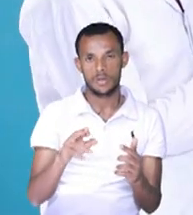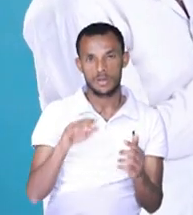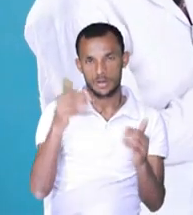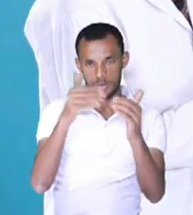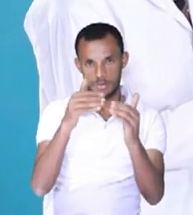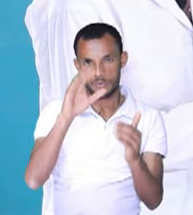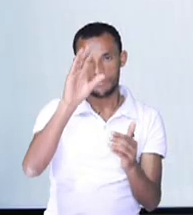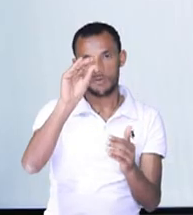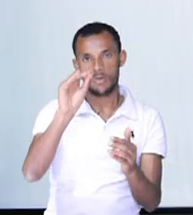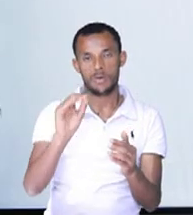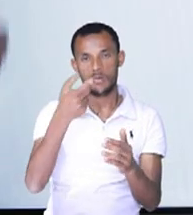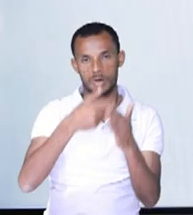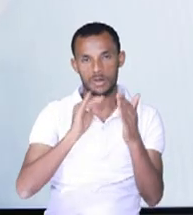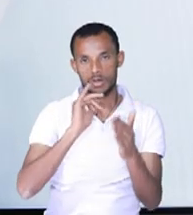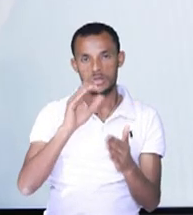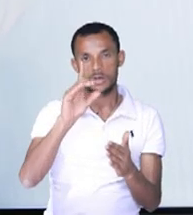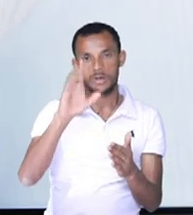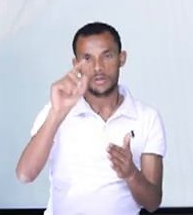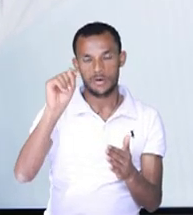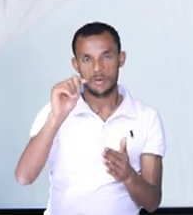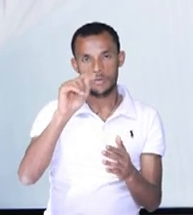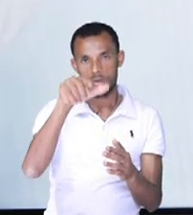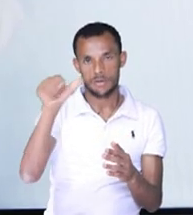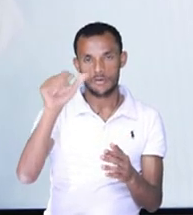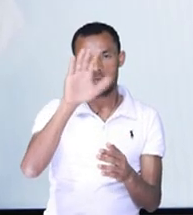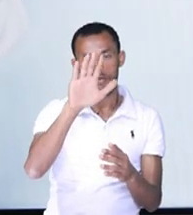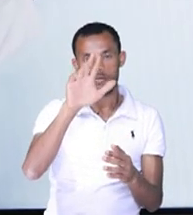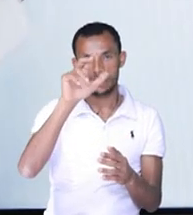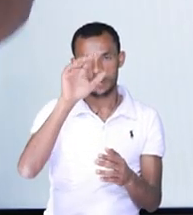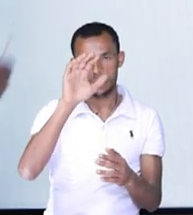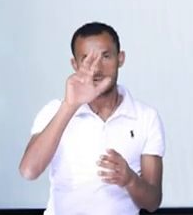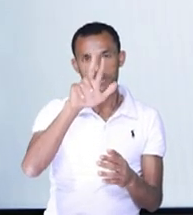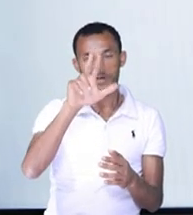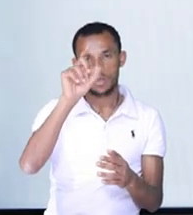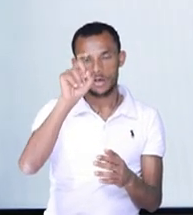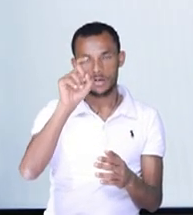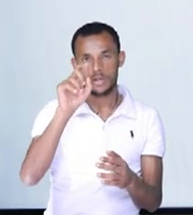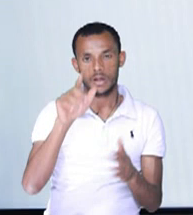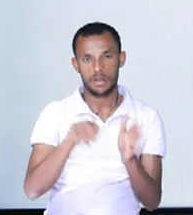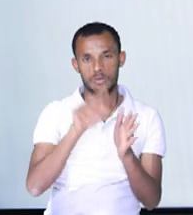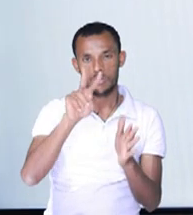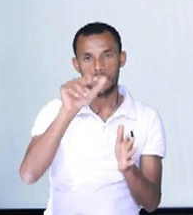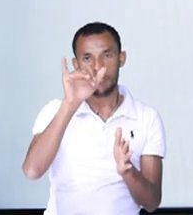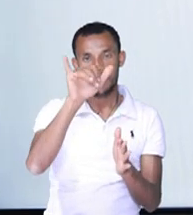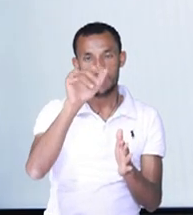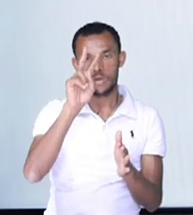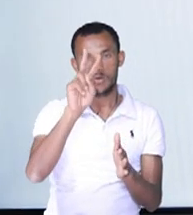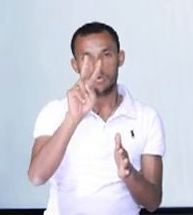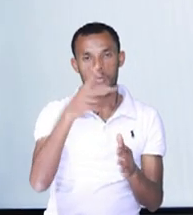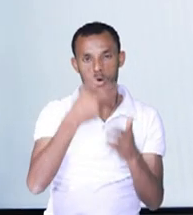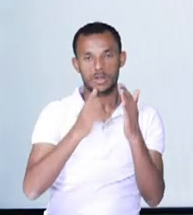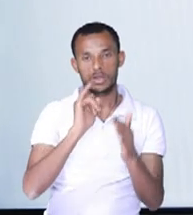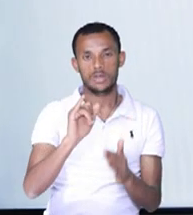is the determinant of the matrix 5, 3x, negative 2y, 2? What is the determinant?